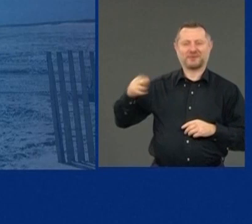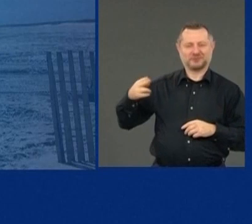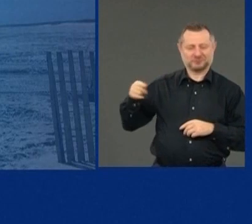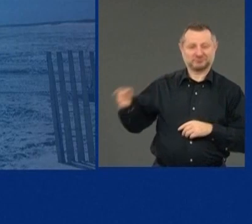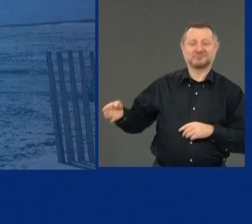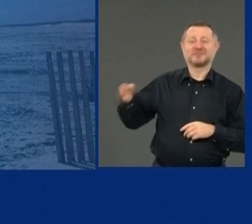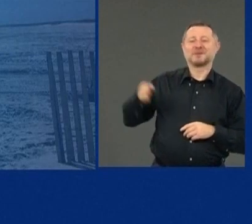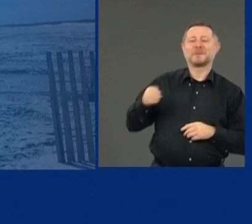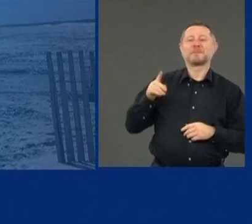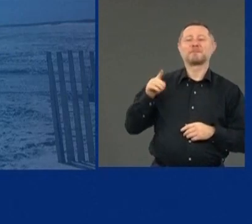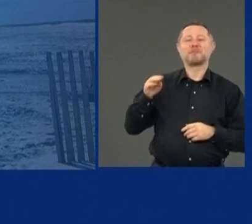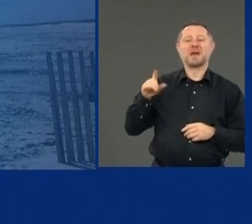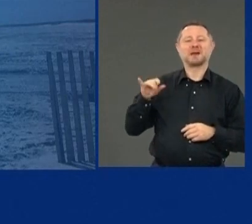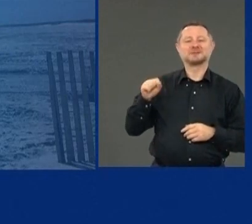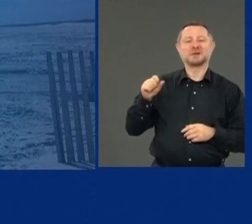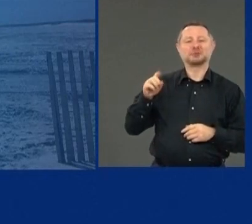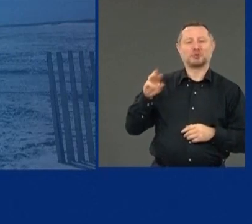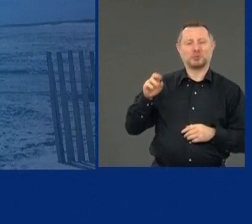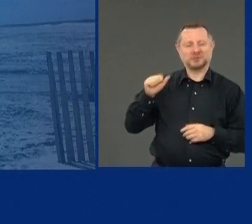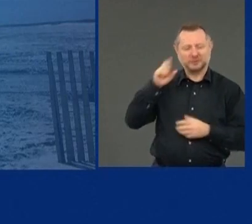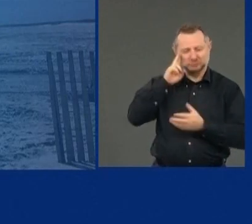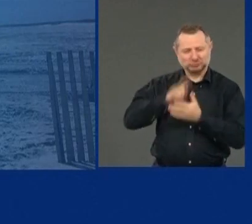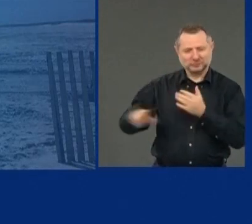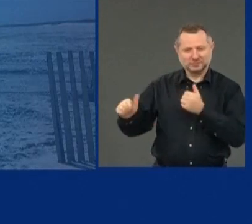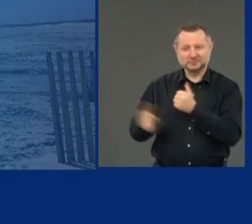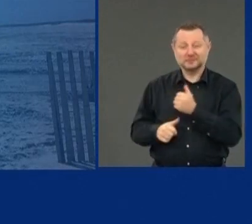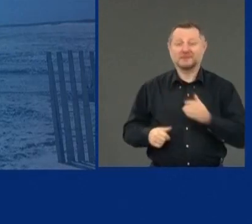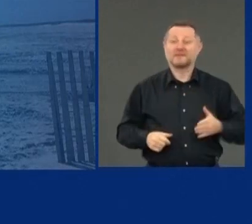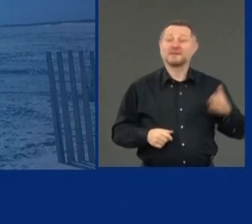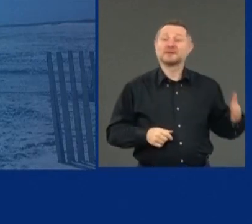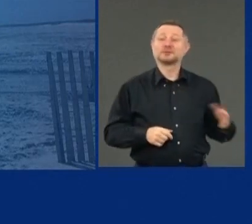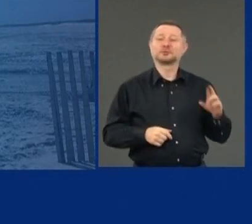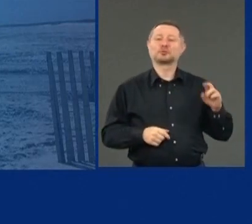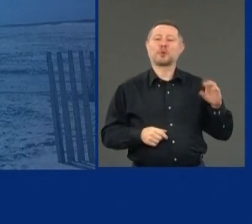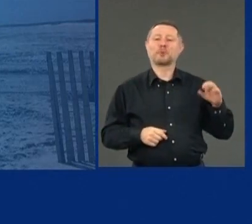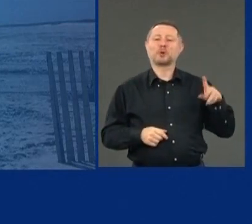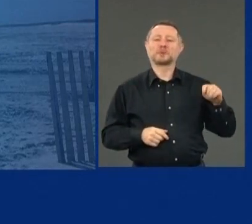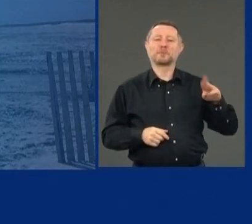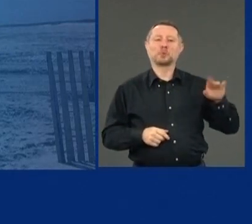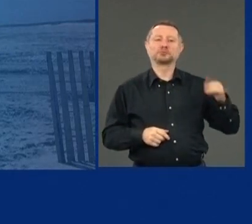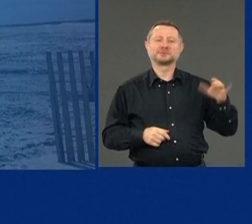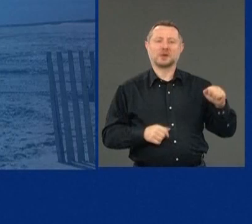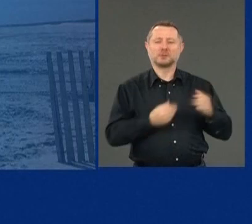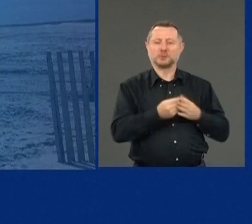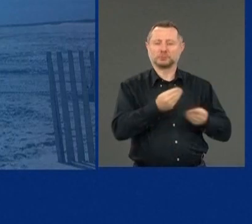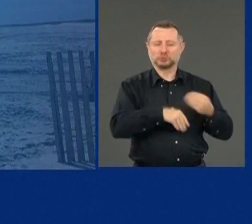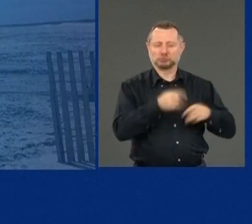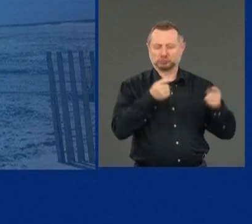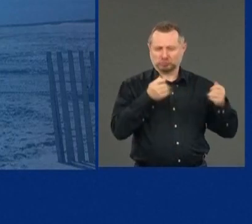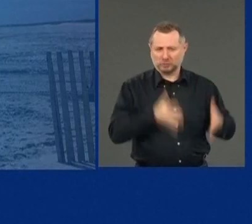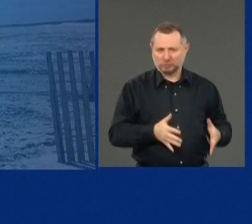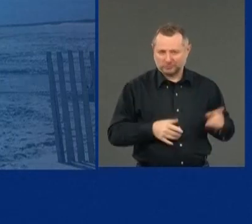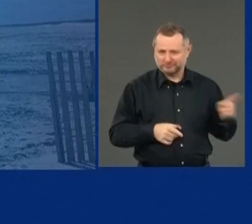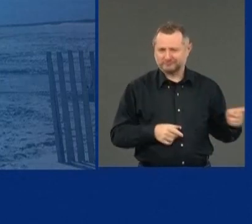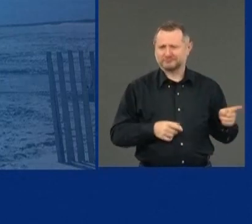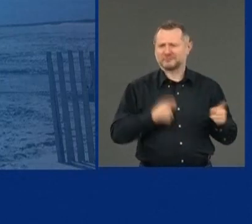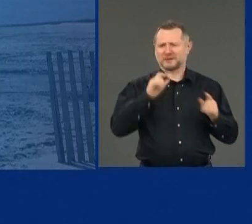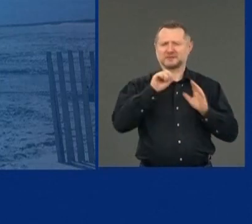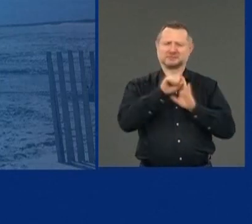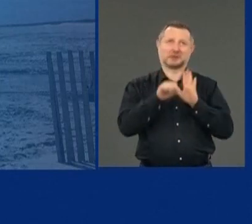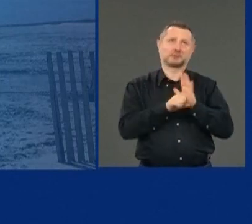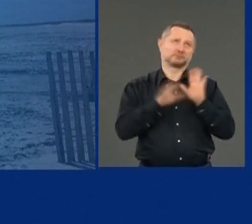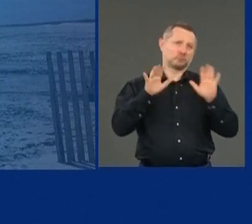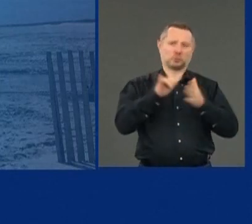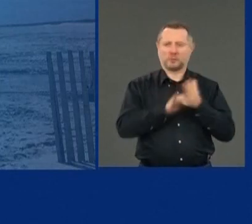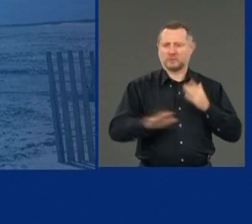DeRosa, Secretary to the Governor, to my left, Robert Mahica, Budget Director for the great state of New York, and